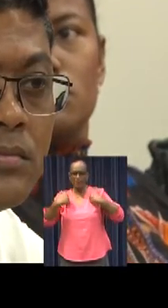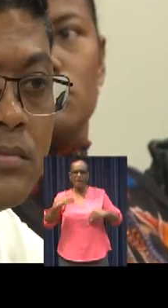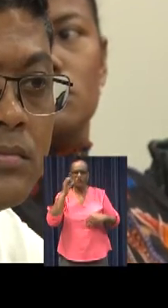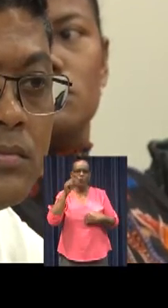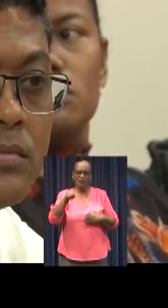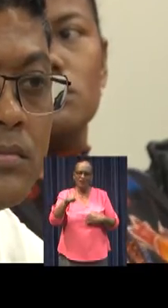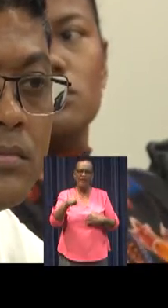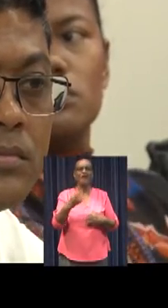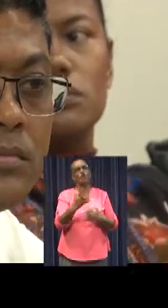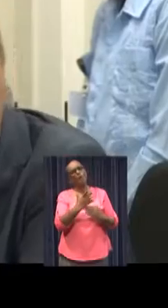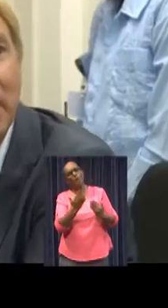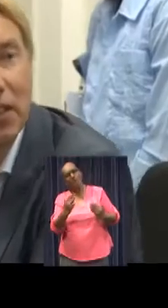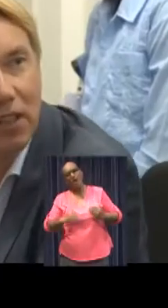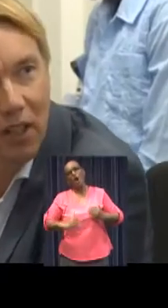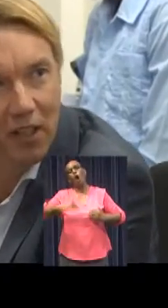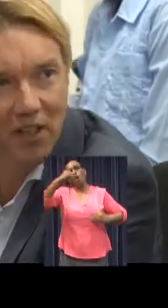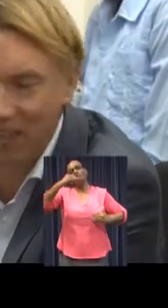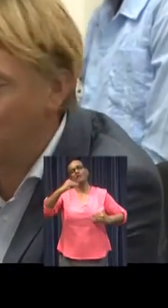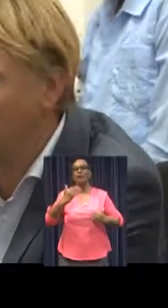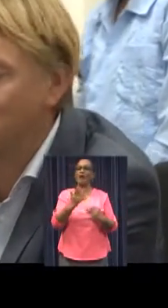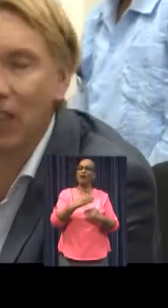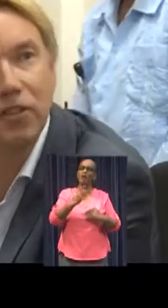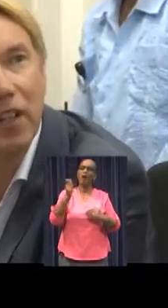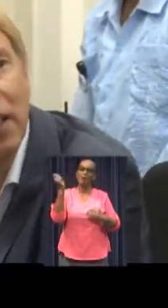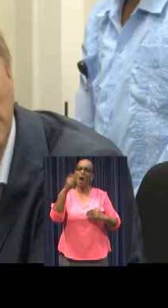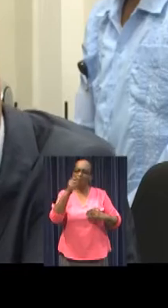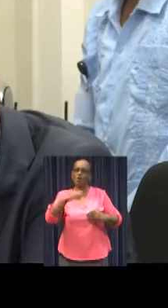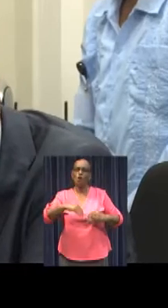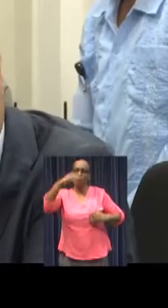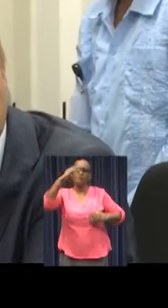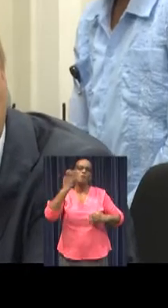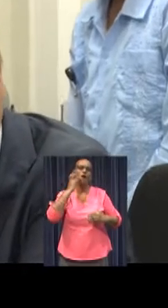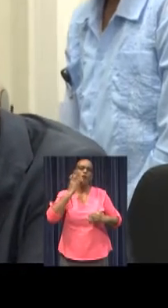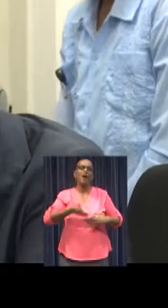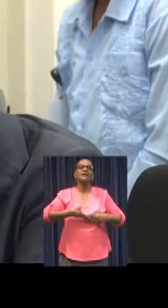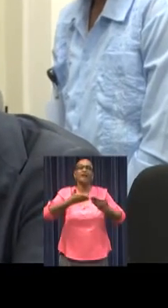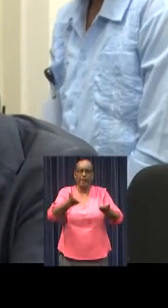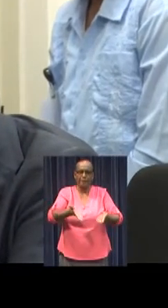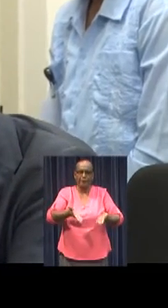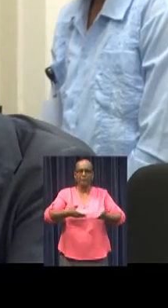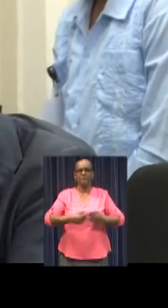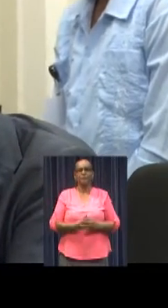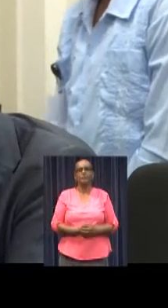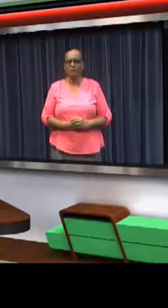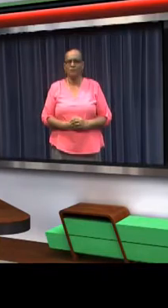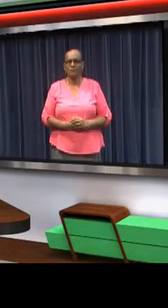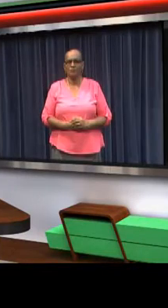that, over approximately 18 months, will have optimal water supply.